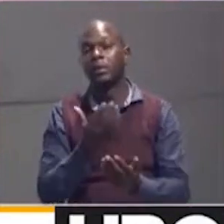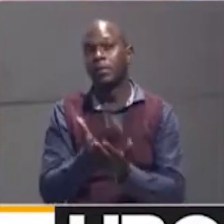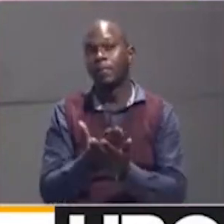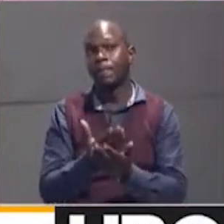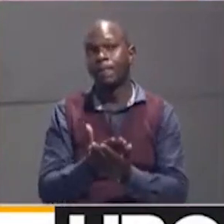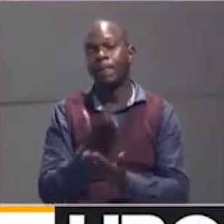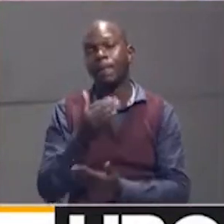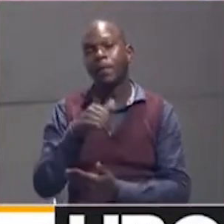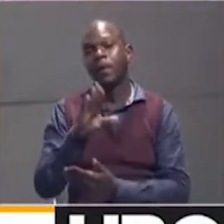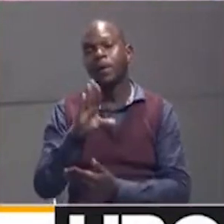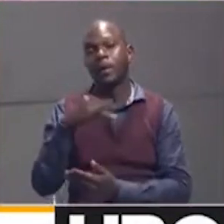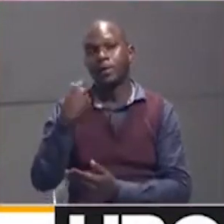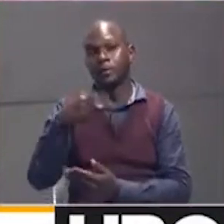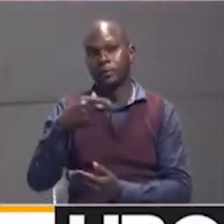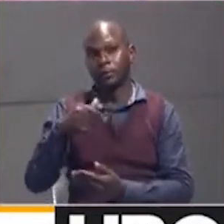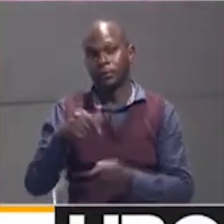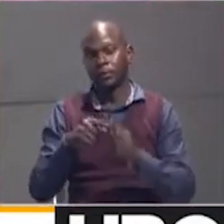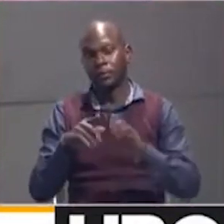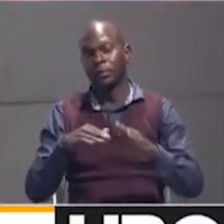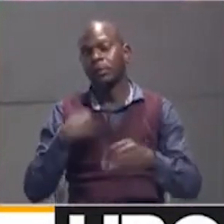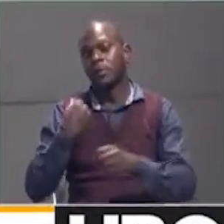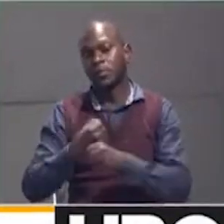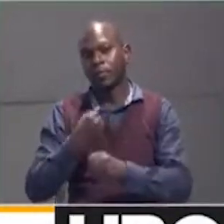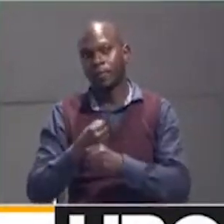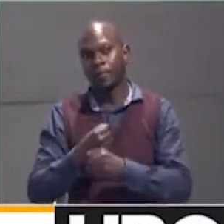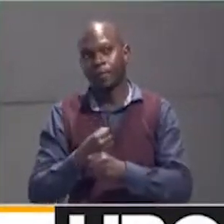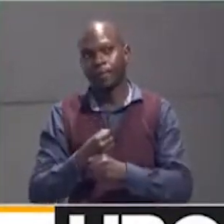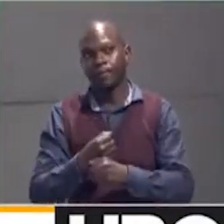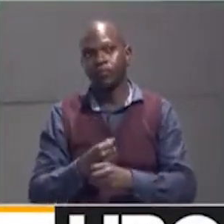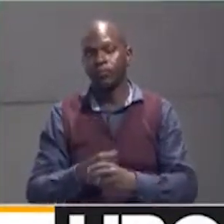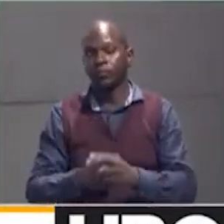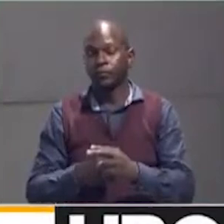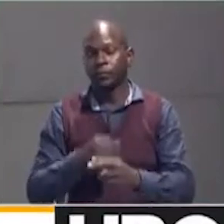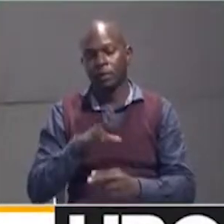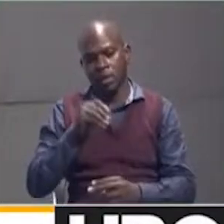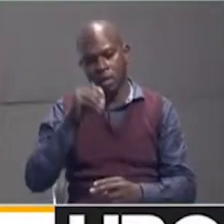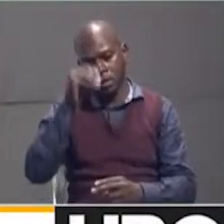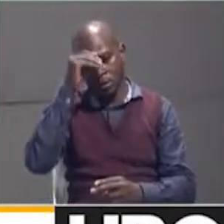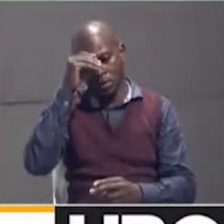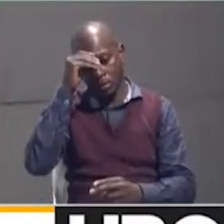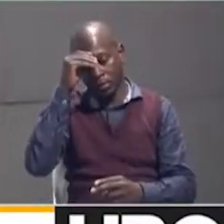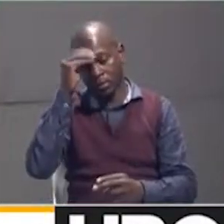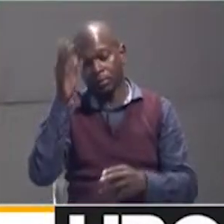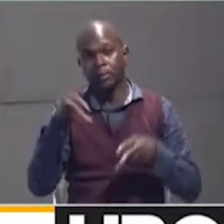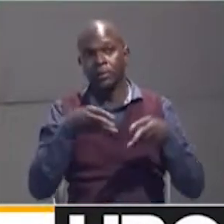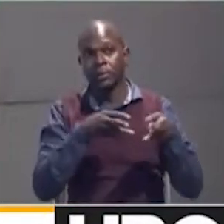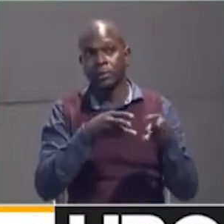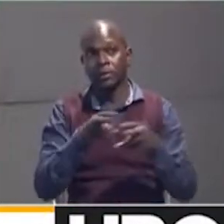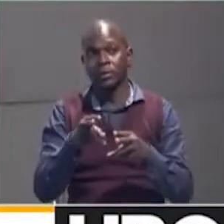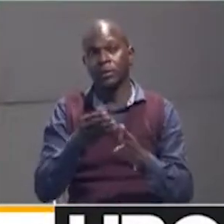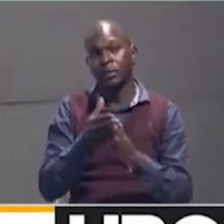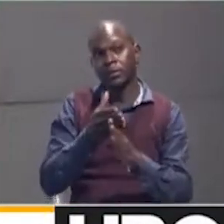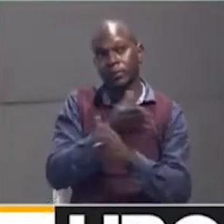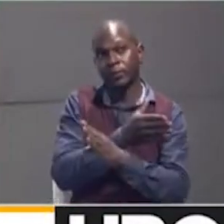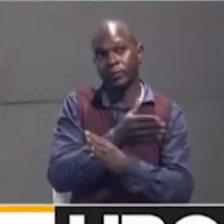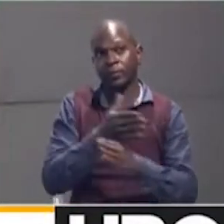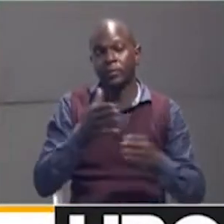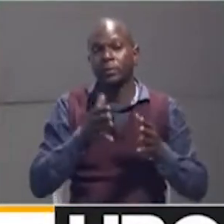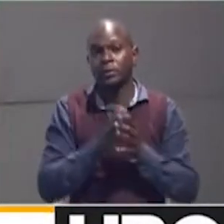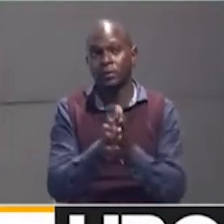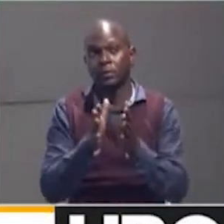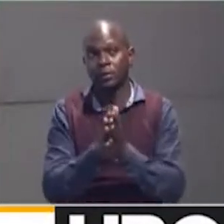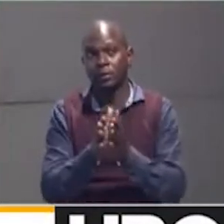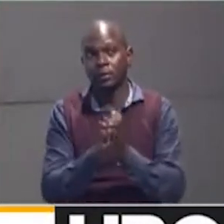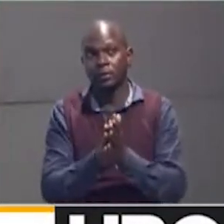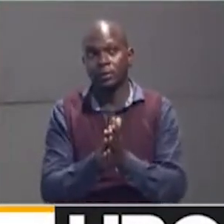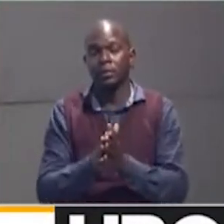a high-quality and productive workforce. The education system, as I said, took us from